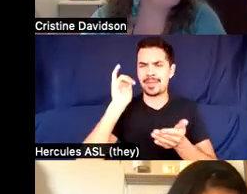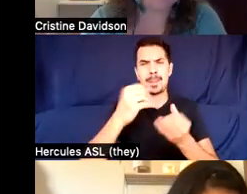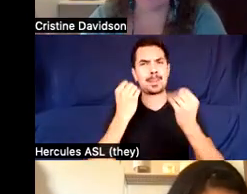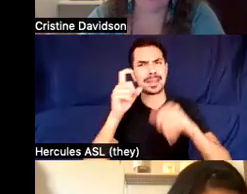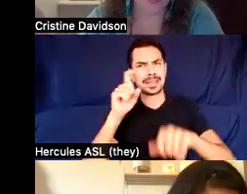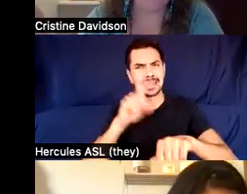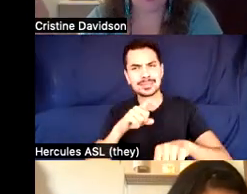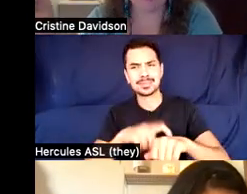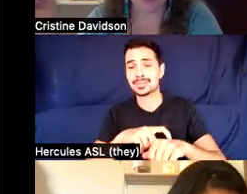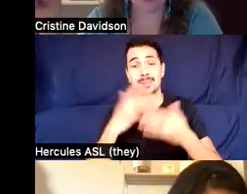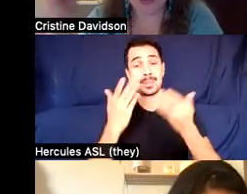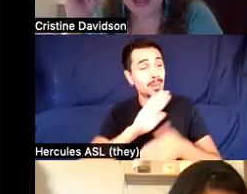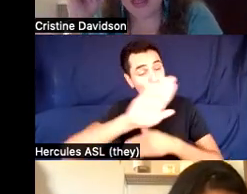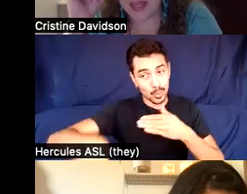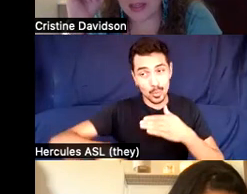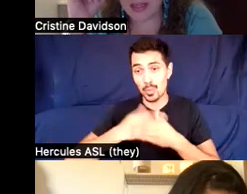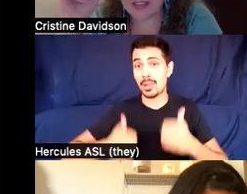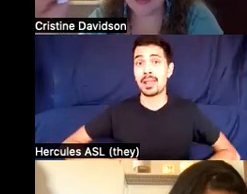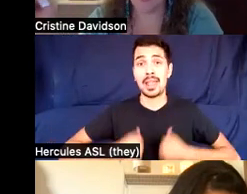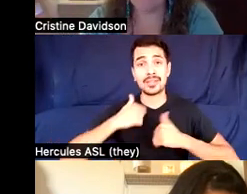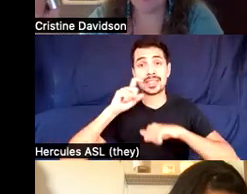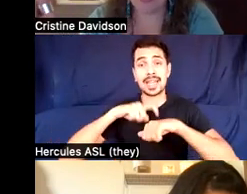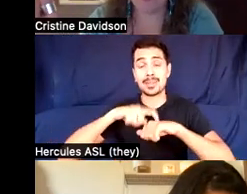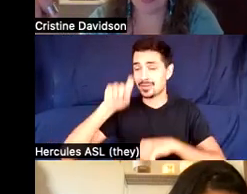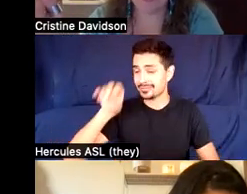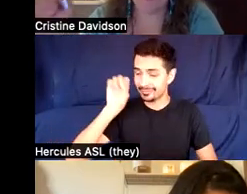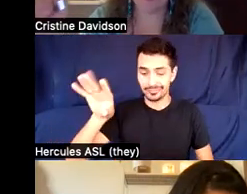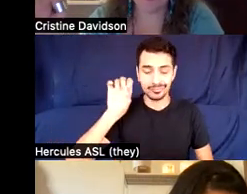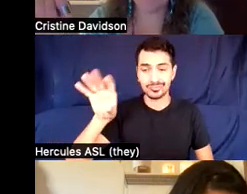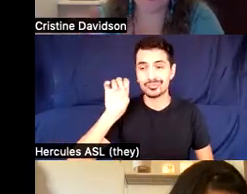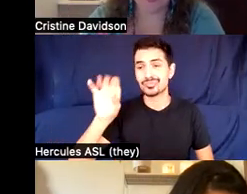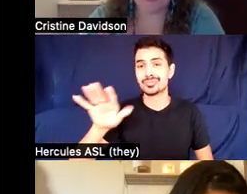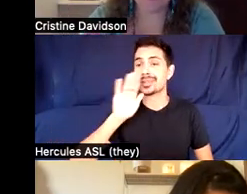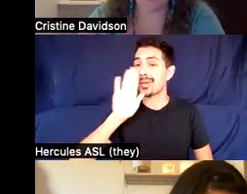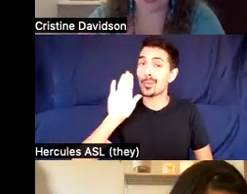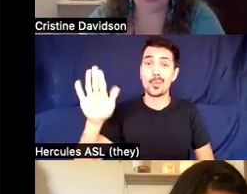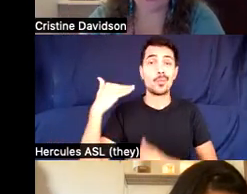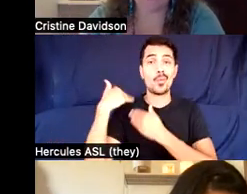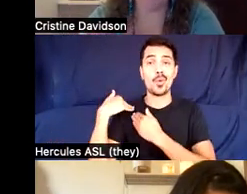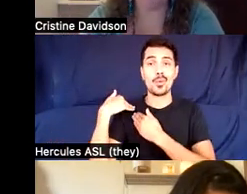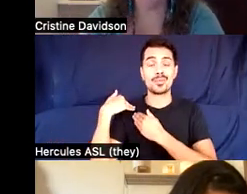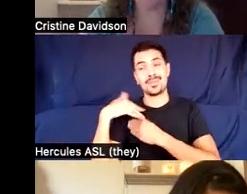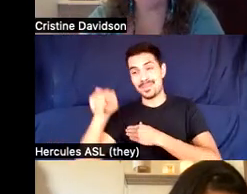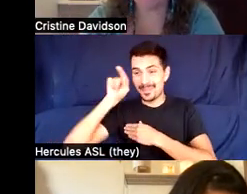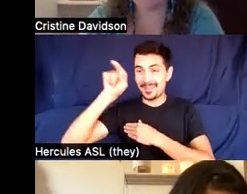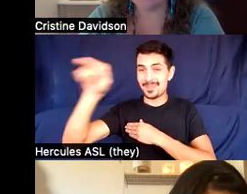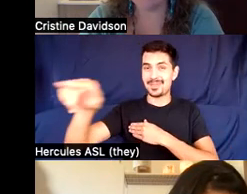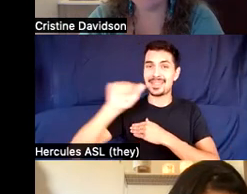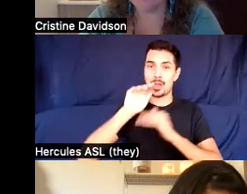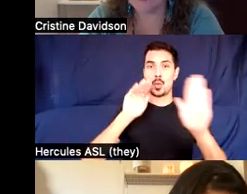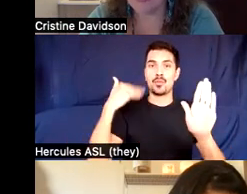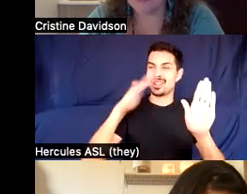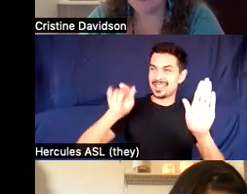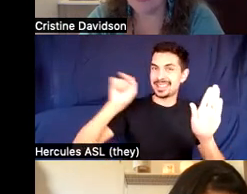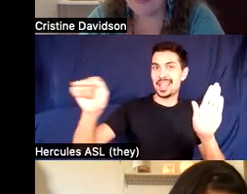entire lifetime, we have to affirm that it's the harm doer's fault, right? They made a choice. That's